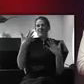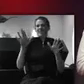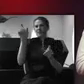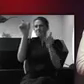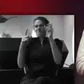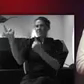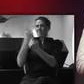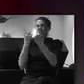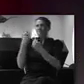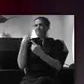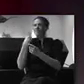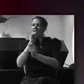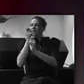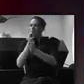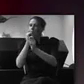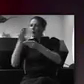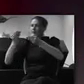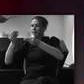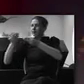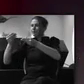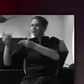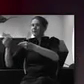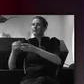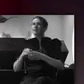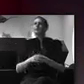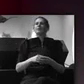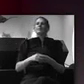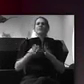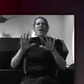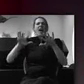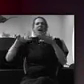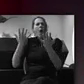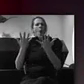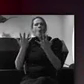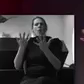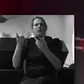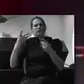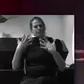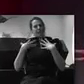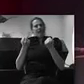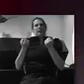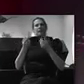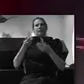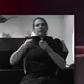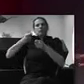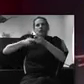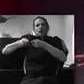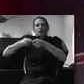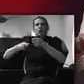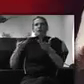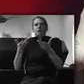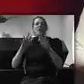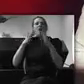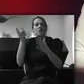food supplements. There are good supplements readily available on the market, supplements with a mix of all these